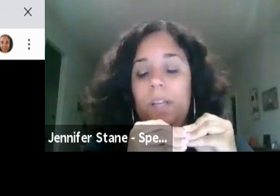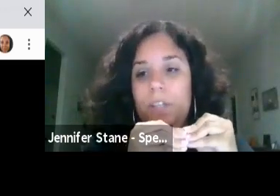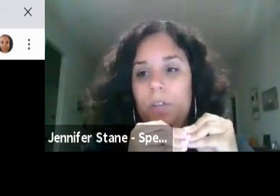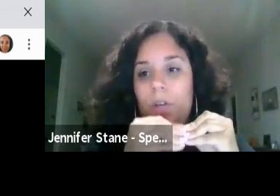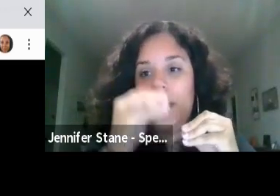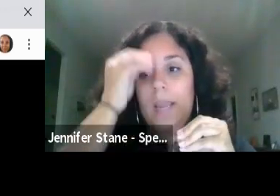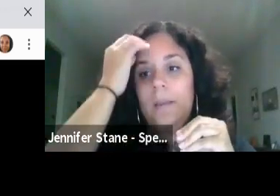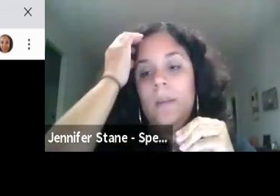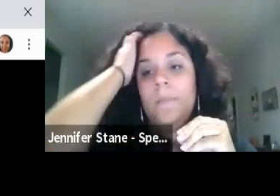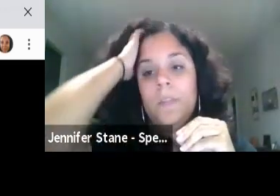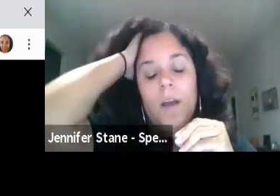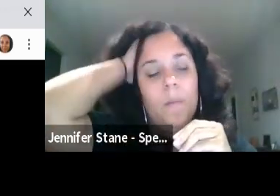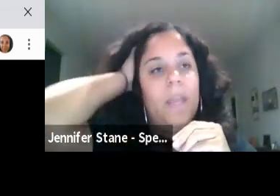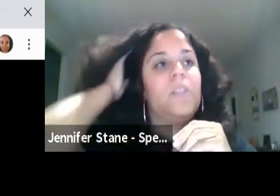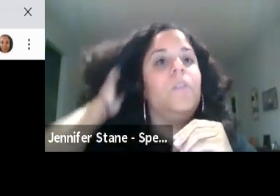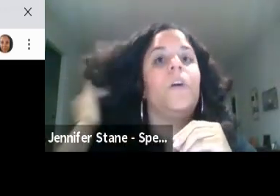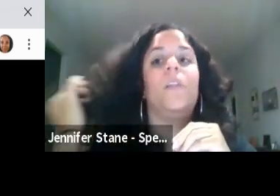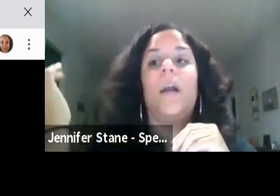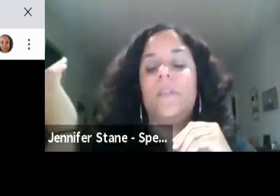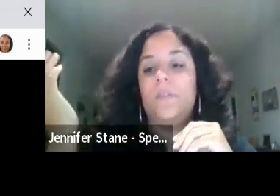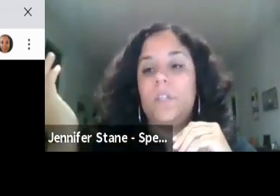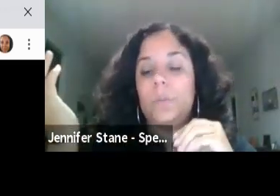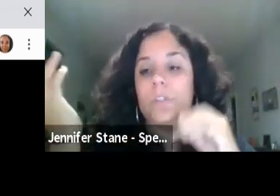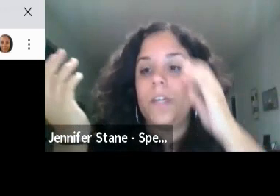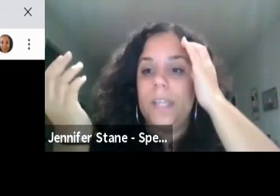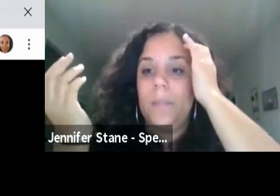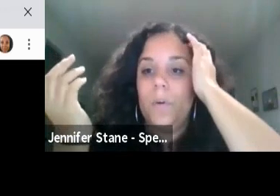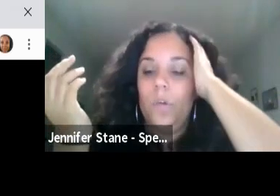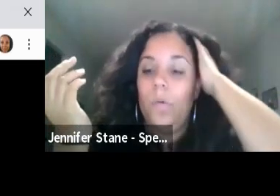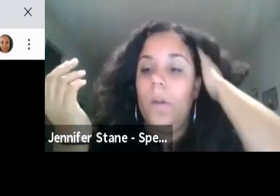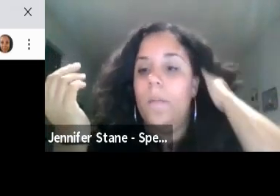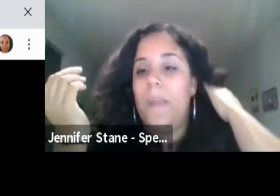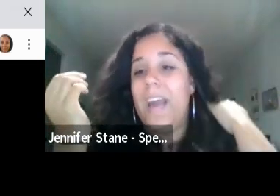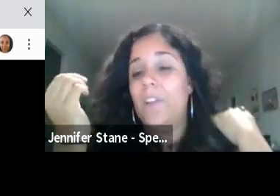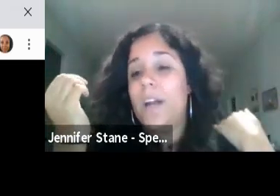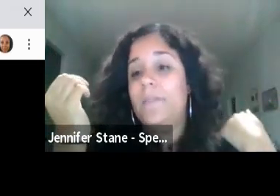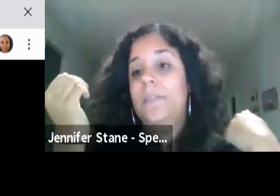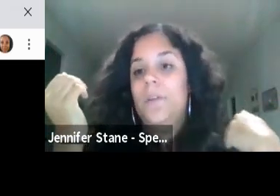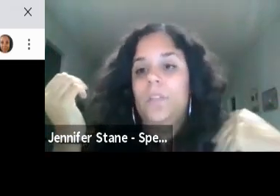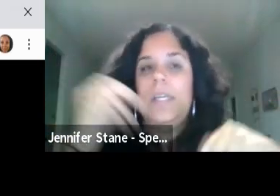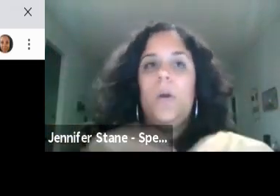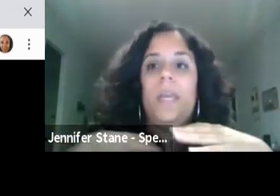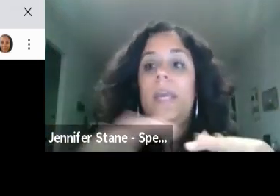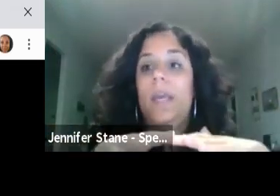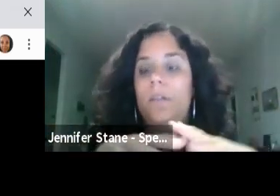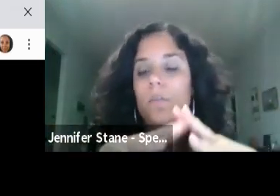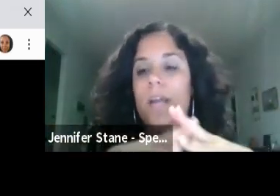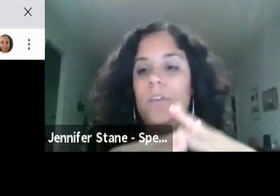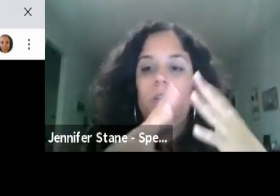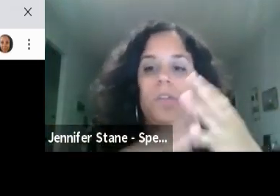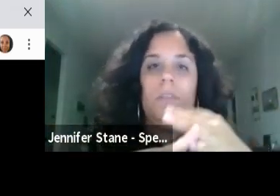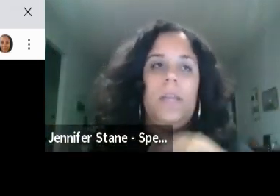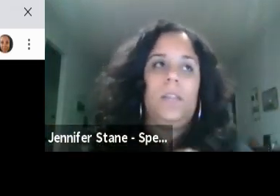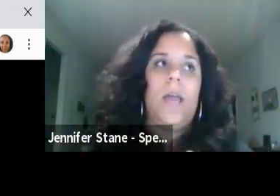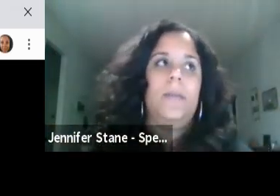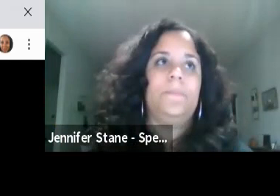forward and what is it going to look like. And so for a lot of individuals, for example, who may have a lot of difficulty going in, right,